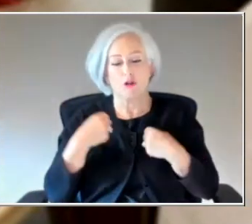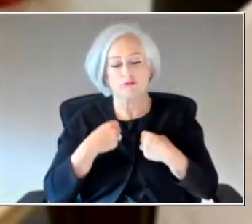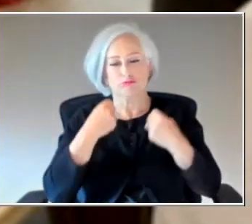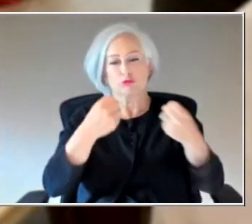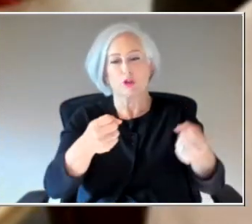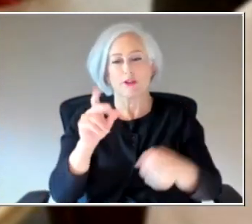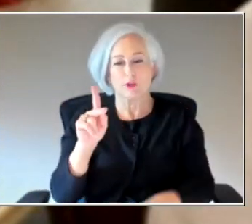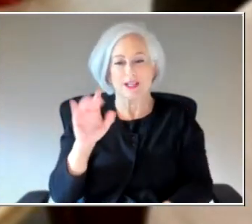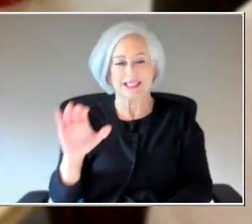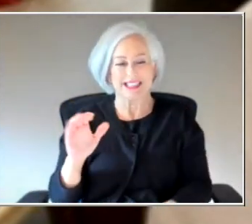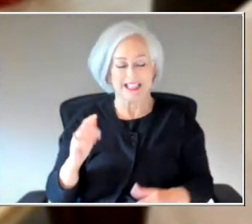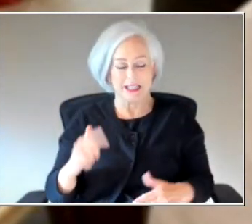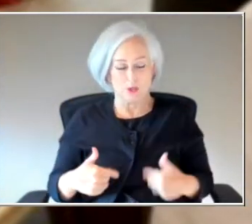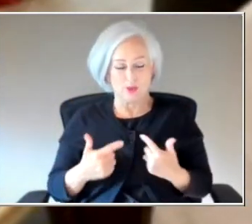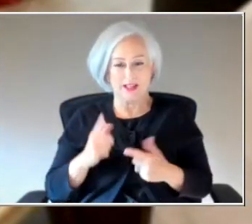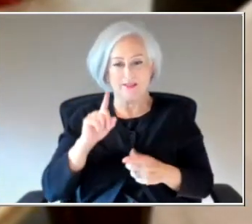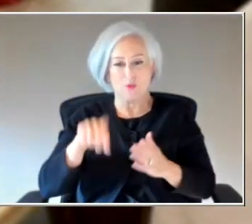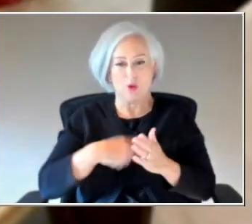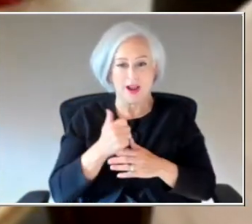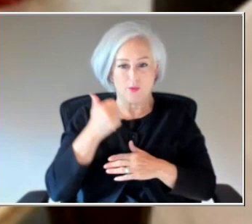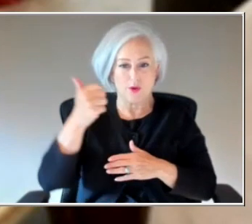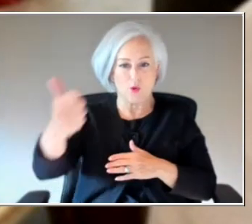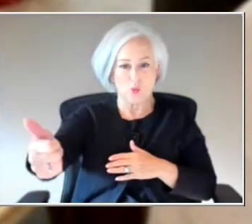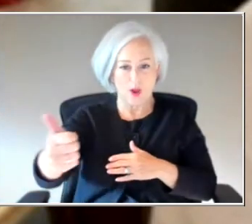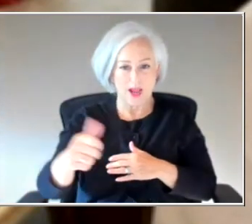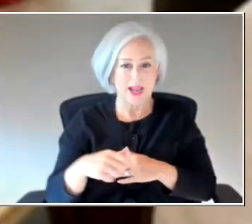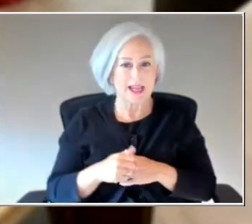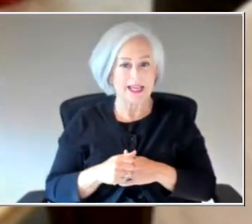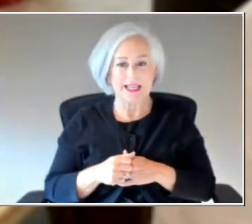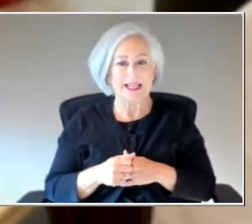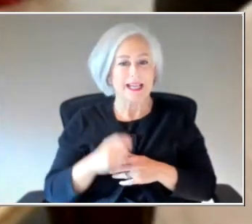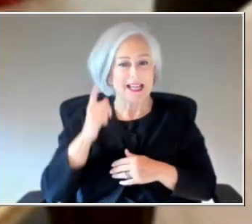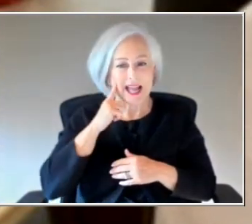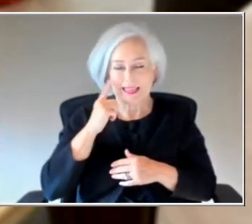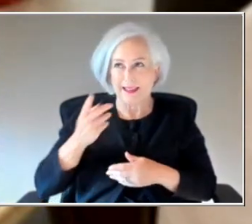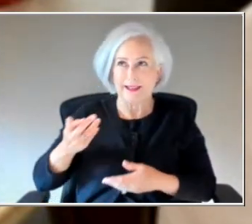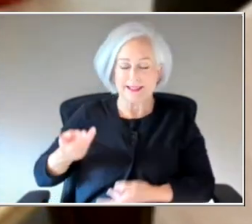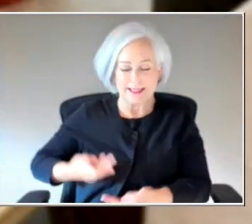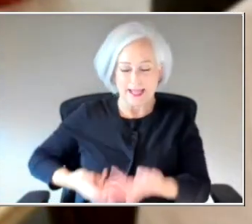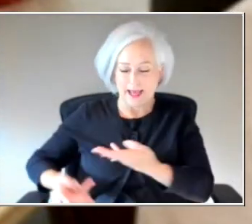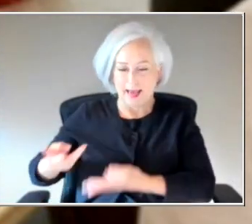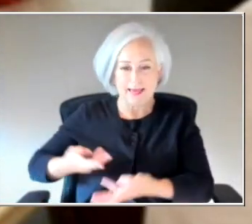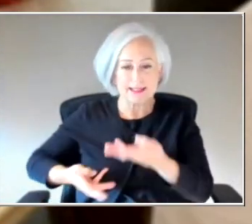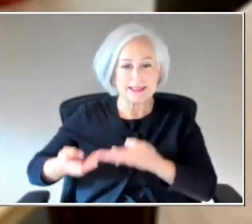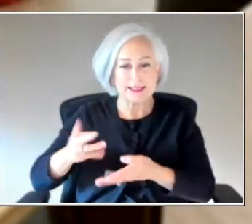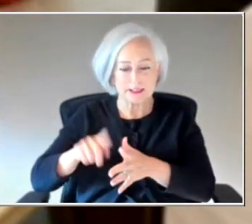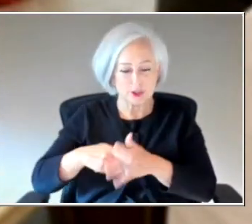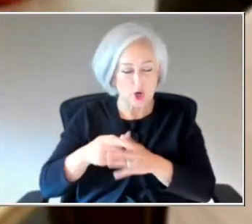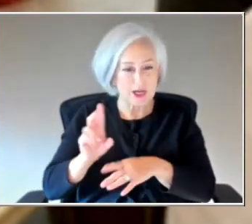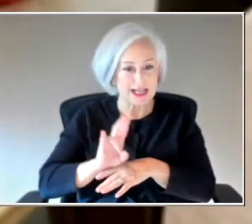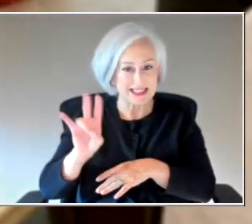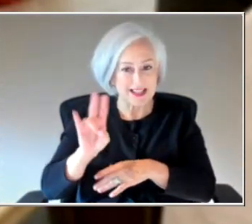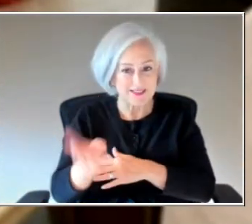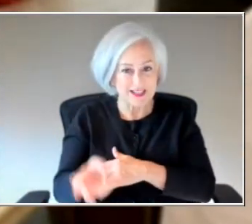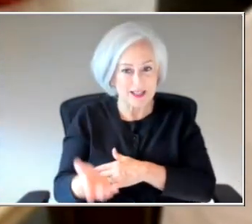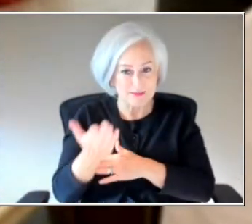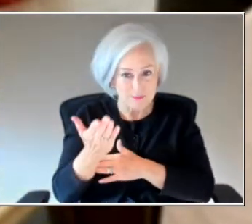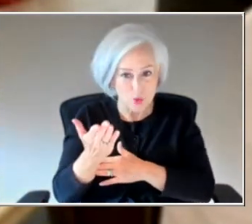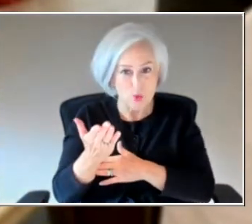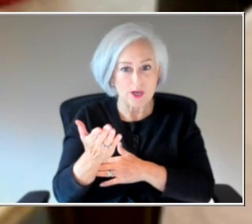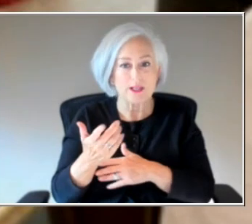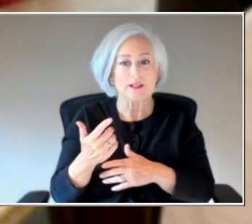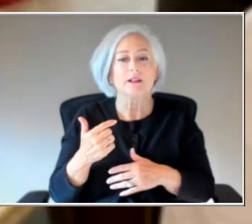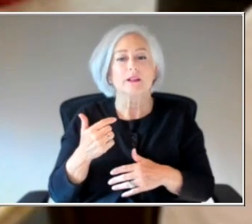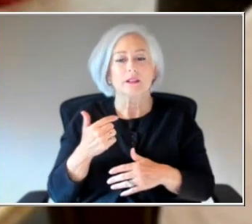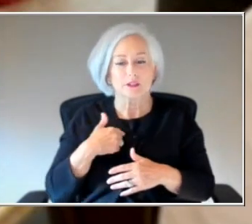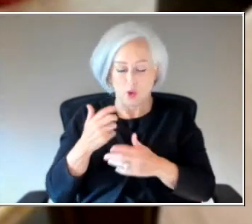about an hour away, and Dallas would start at 7 o'clock. So I'd help get